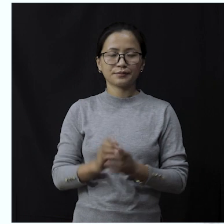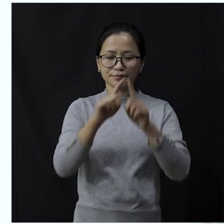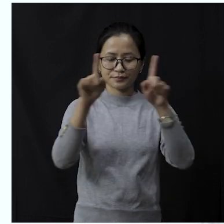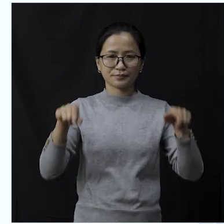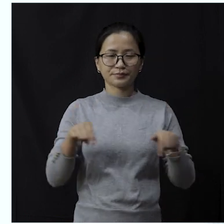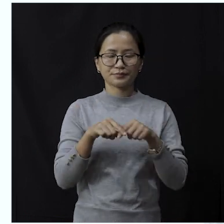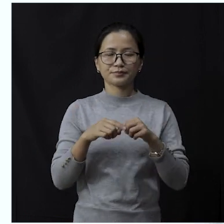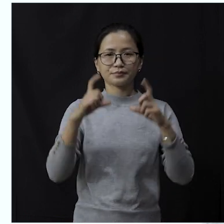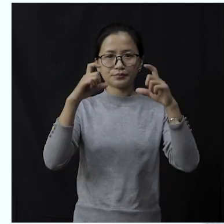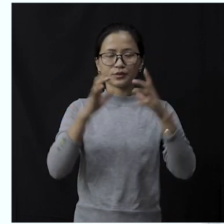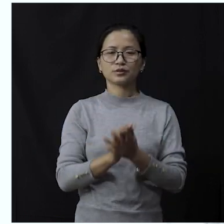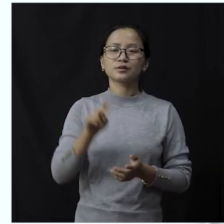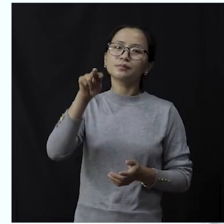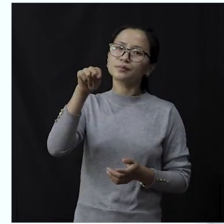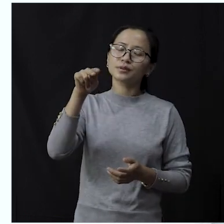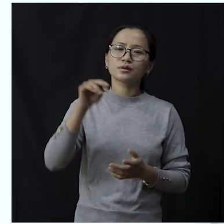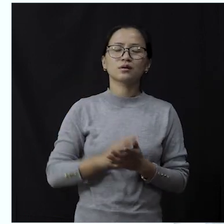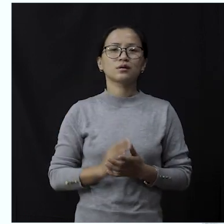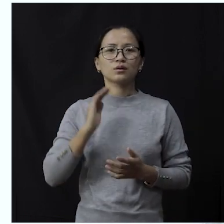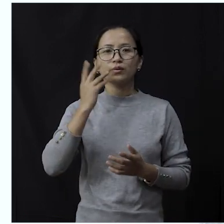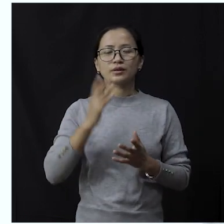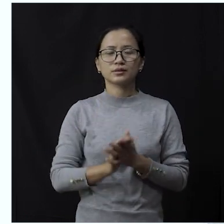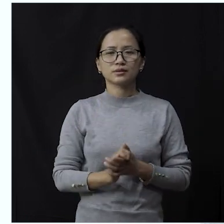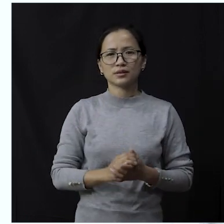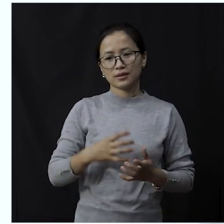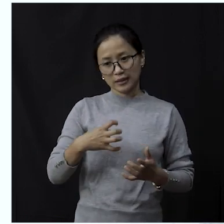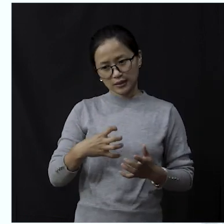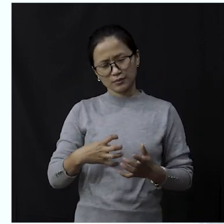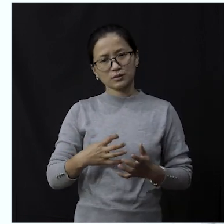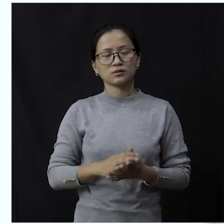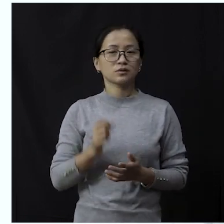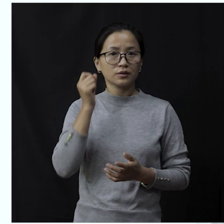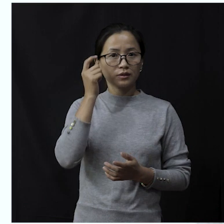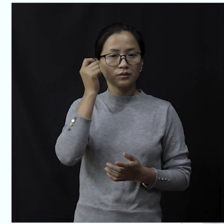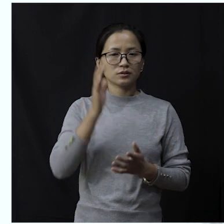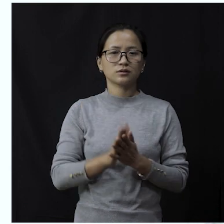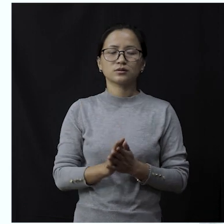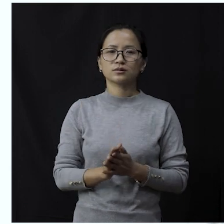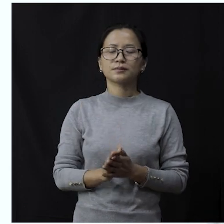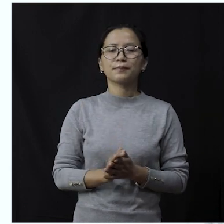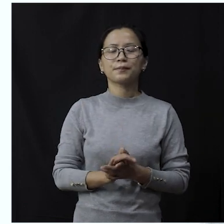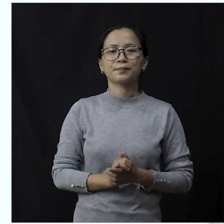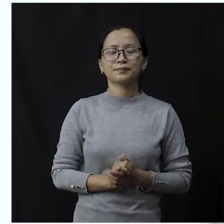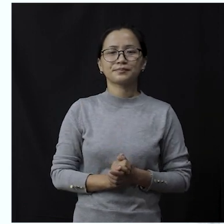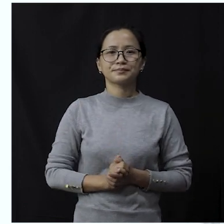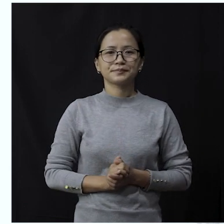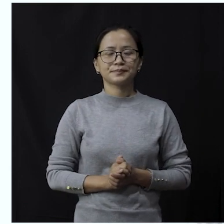as the meanings that I've told you just now. Like when I say ache, that means you have to understand that it's pain, okay?